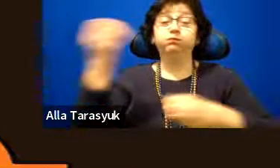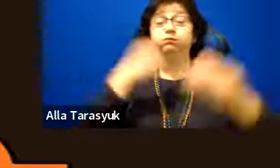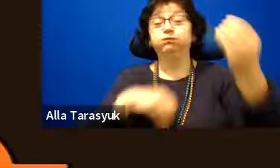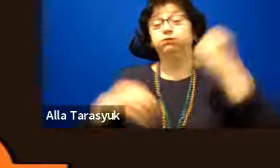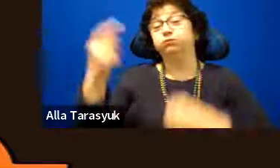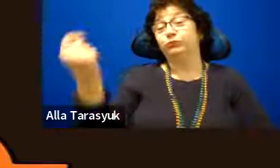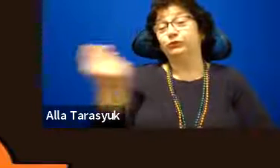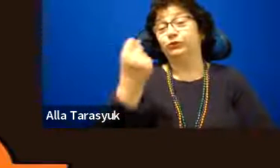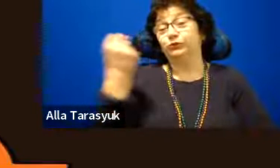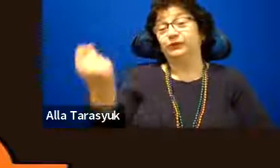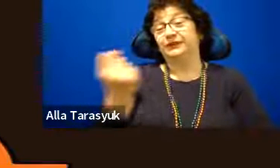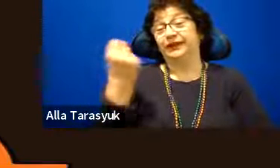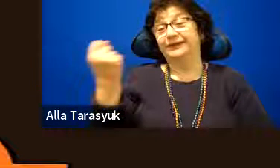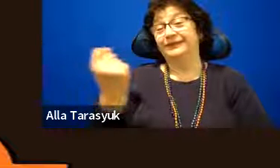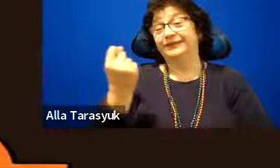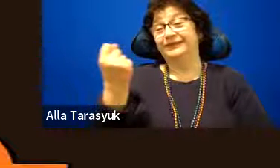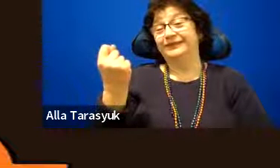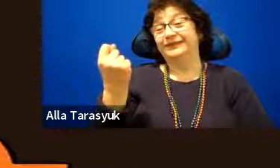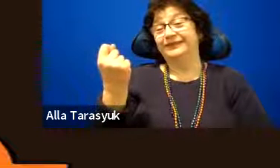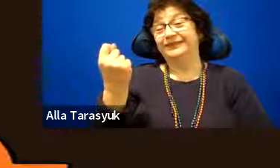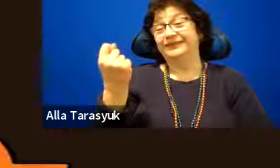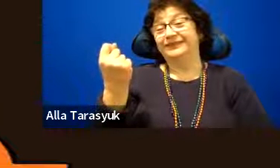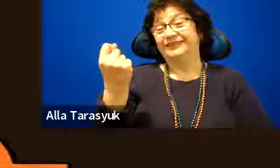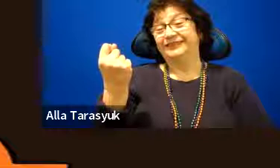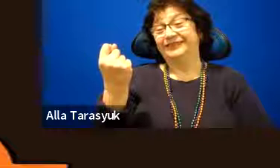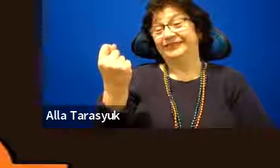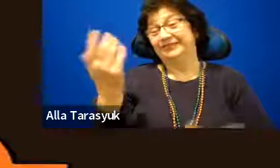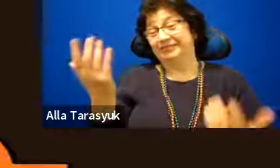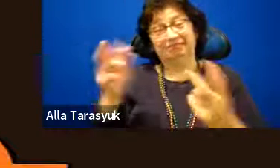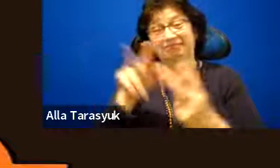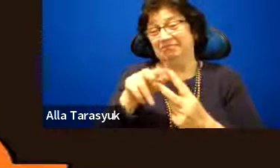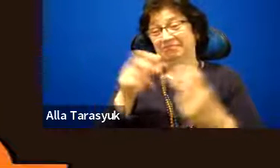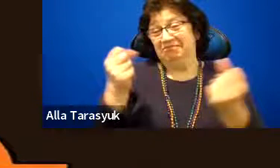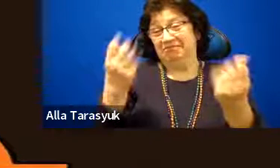Or you can do like this, like you're eating and eating and eating on Tuesday.